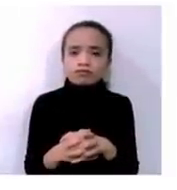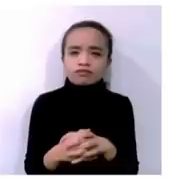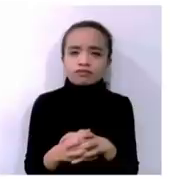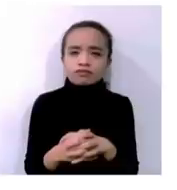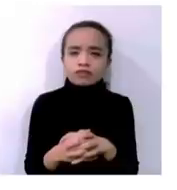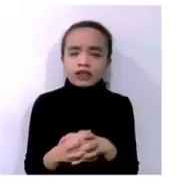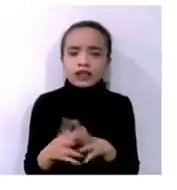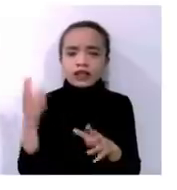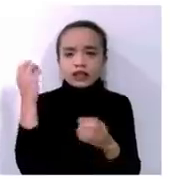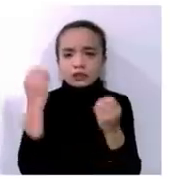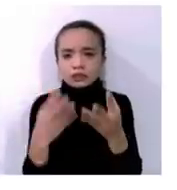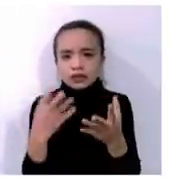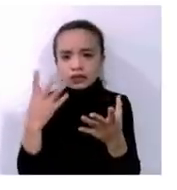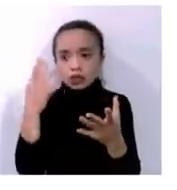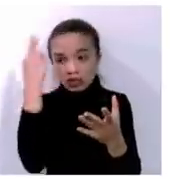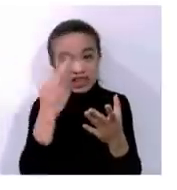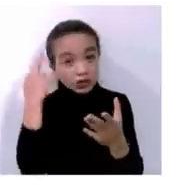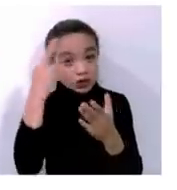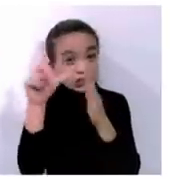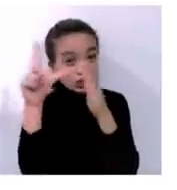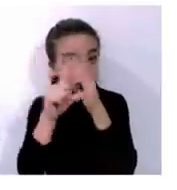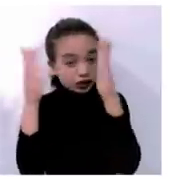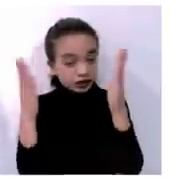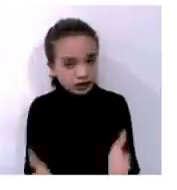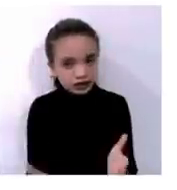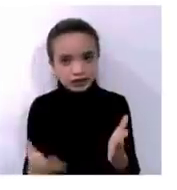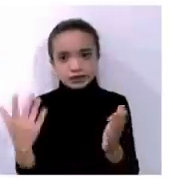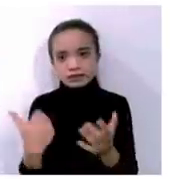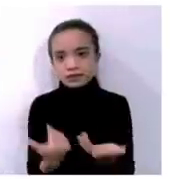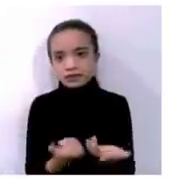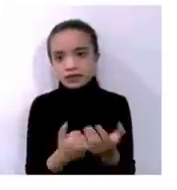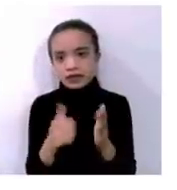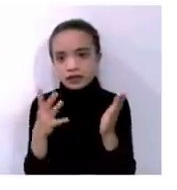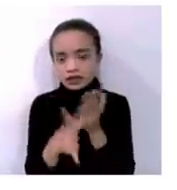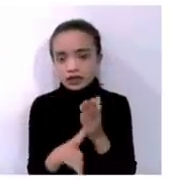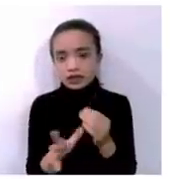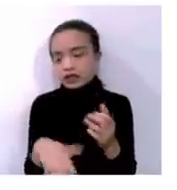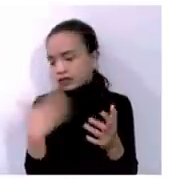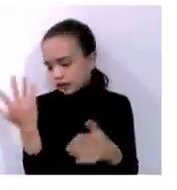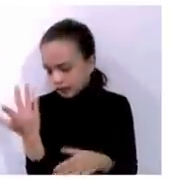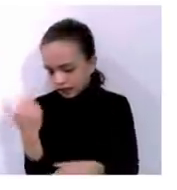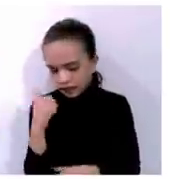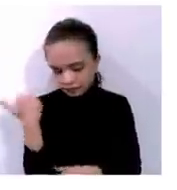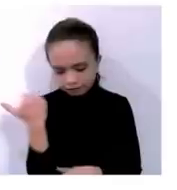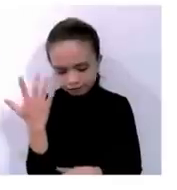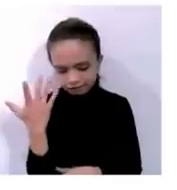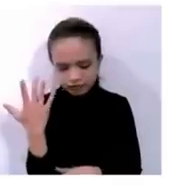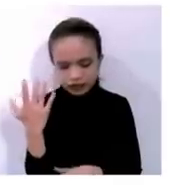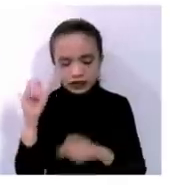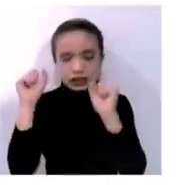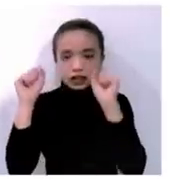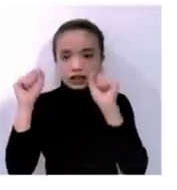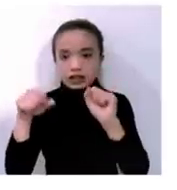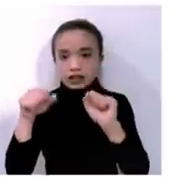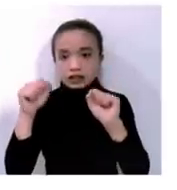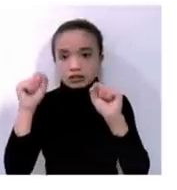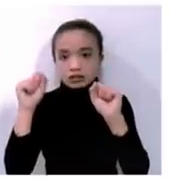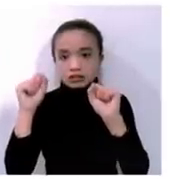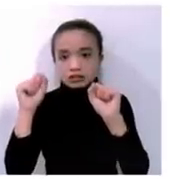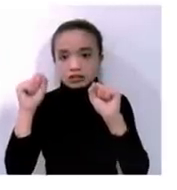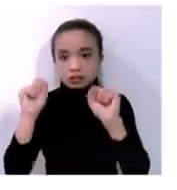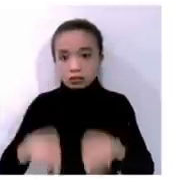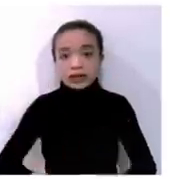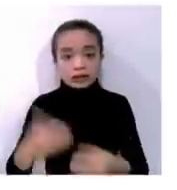the admissions of his lawyers in COMELEC. The other is he can be disqualified by the Supreme